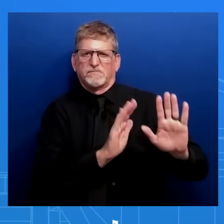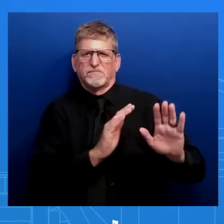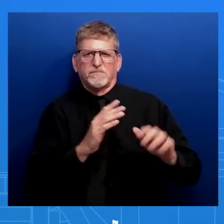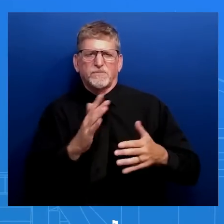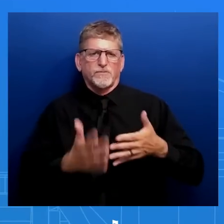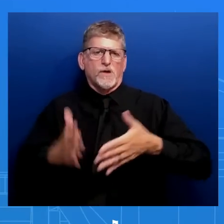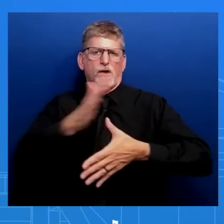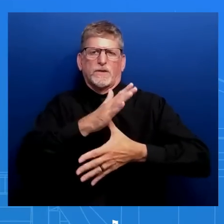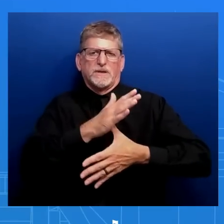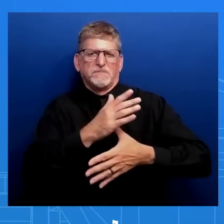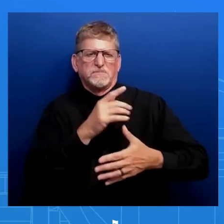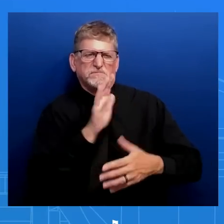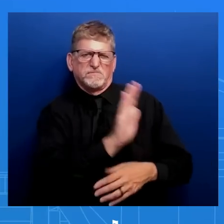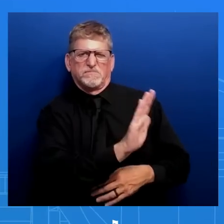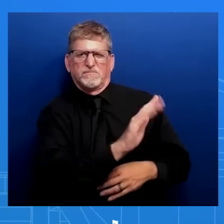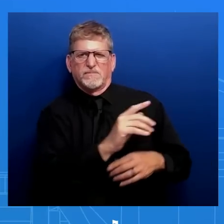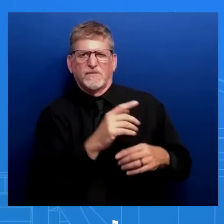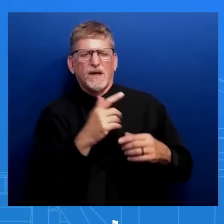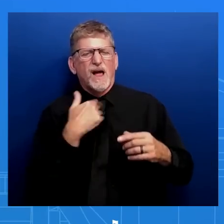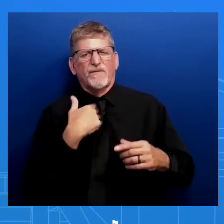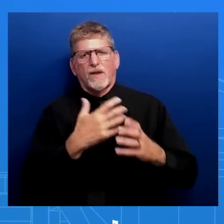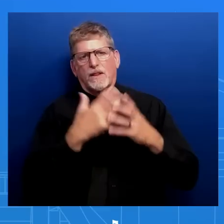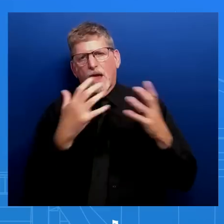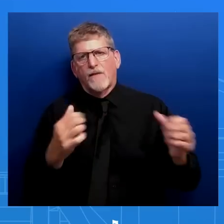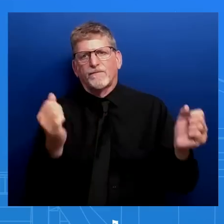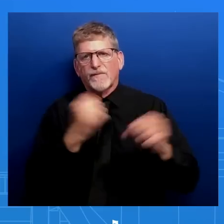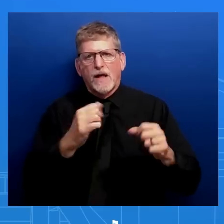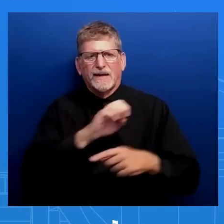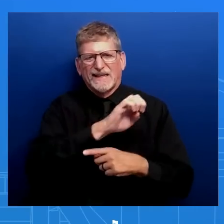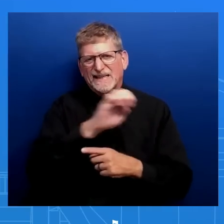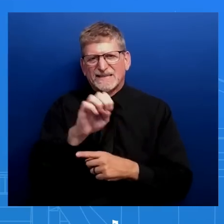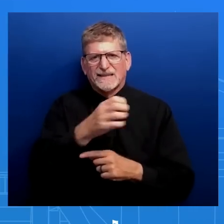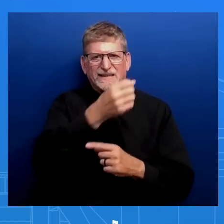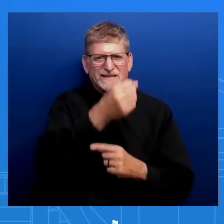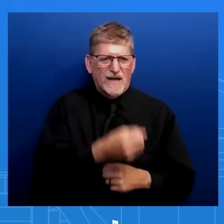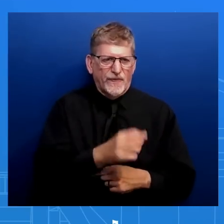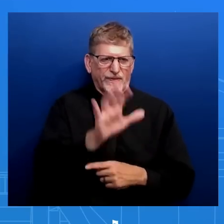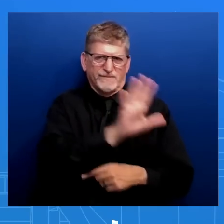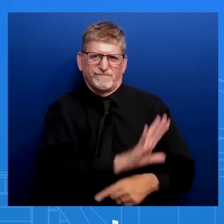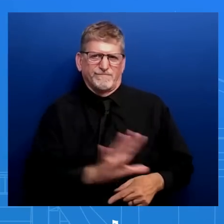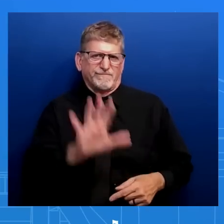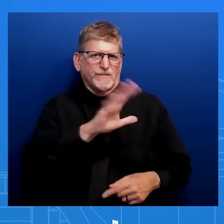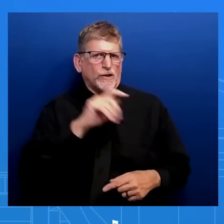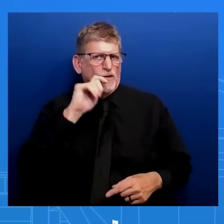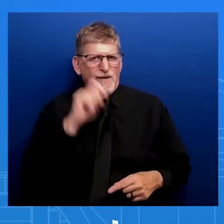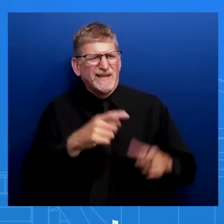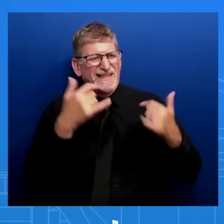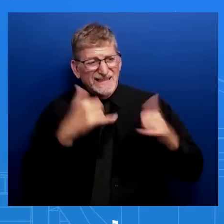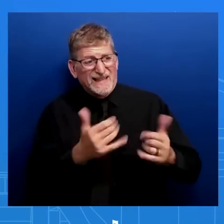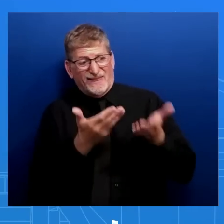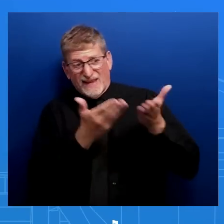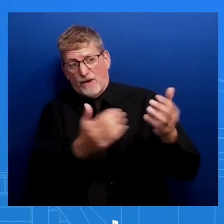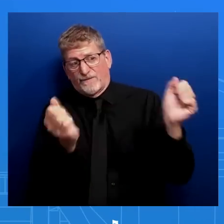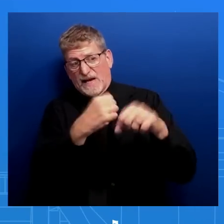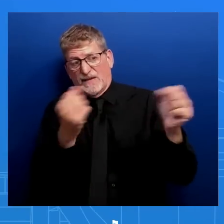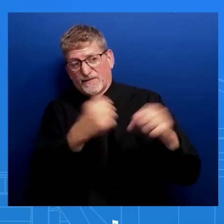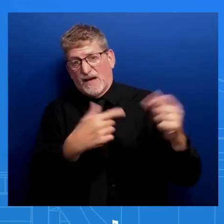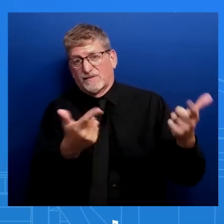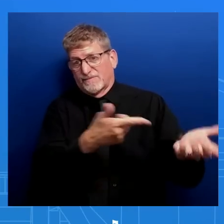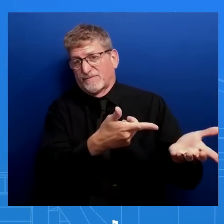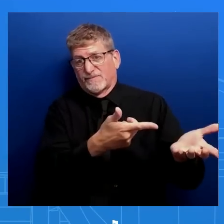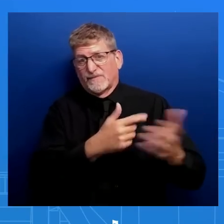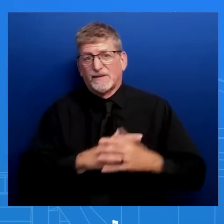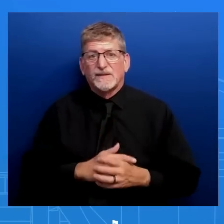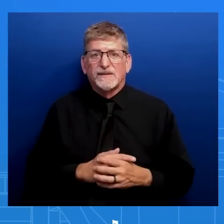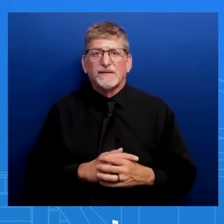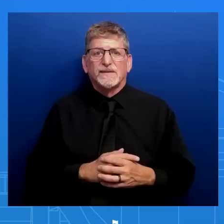on in the east and south of Ukraine. They are still trying to get the territory back from the Russians, and they are still